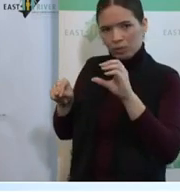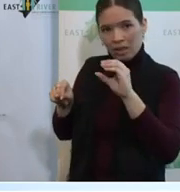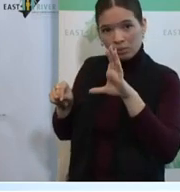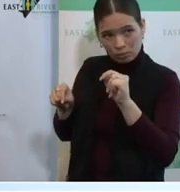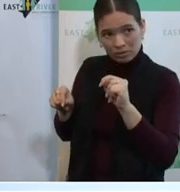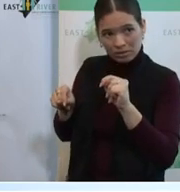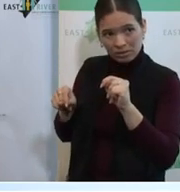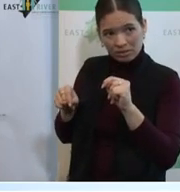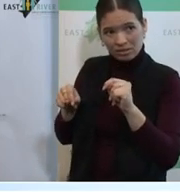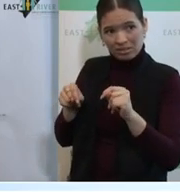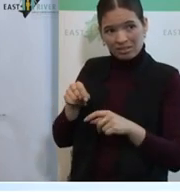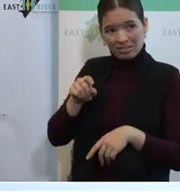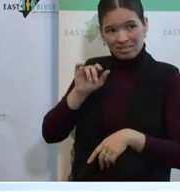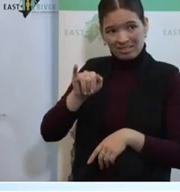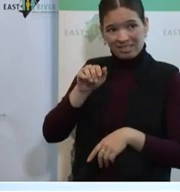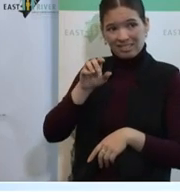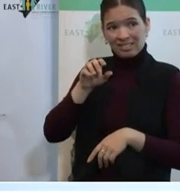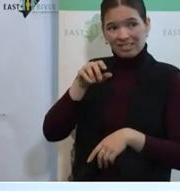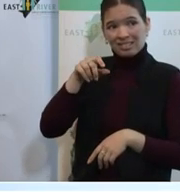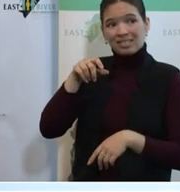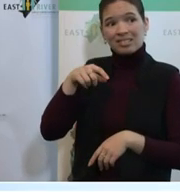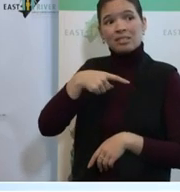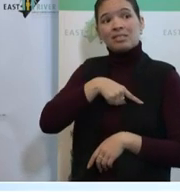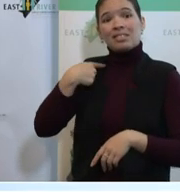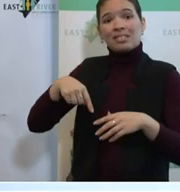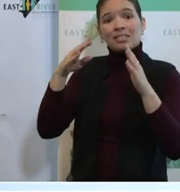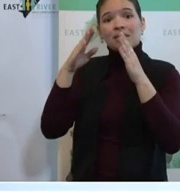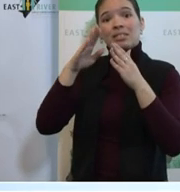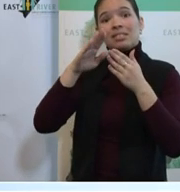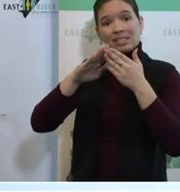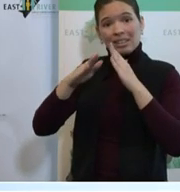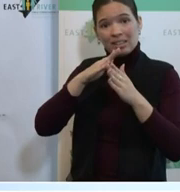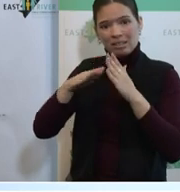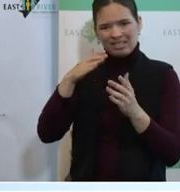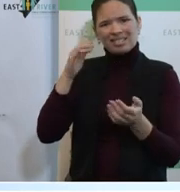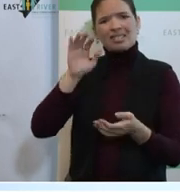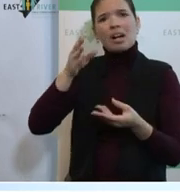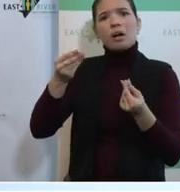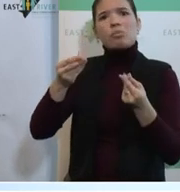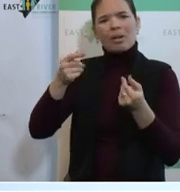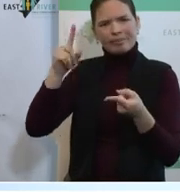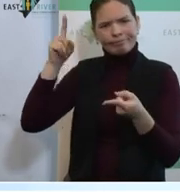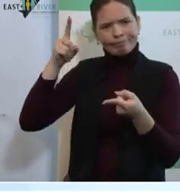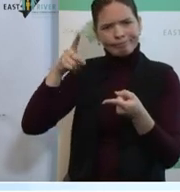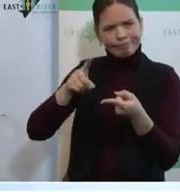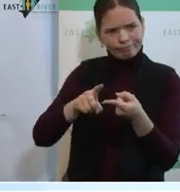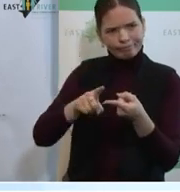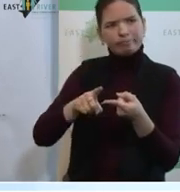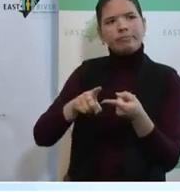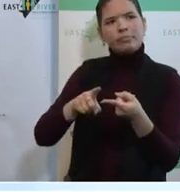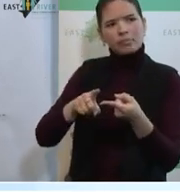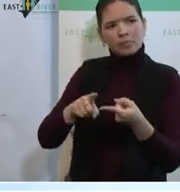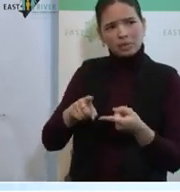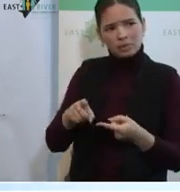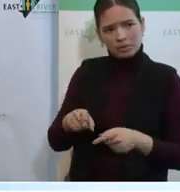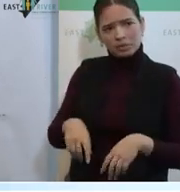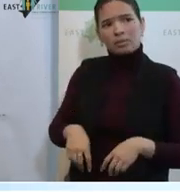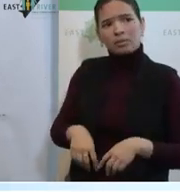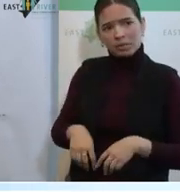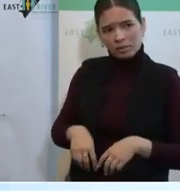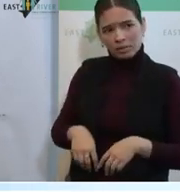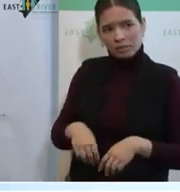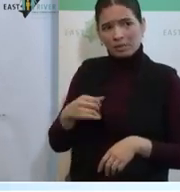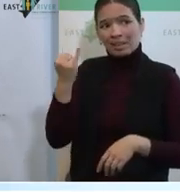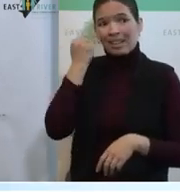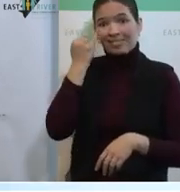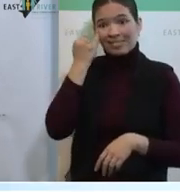space. What are your concerns if those properties are as low as they've been and their assessments are lower, and